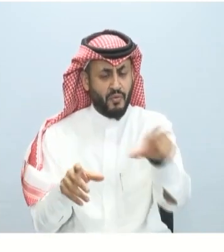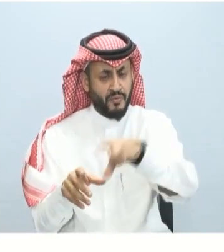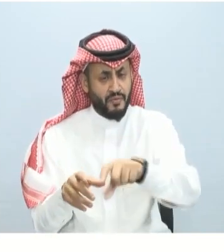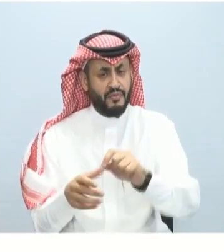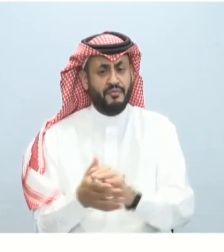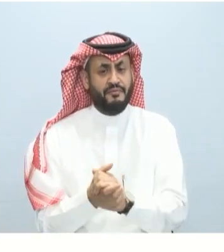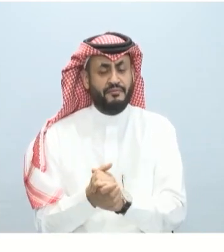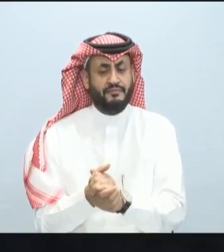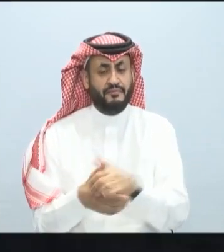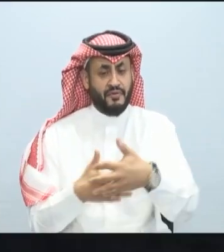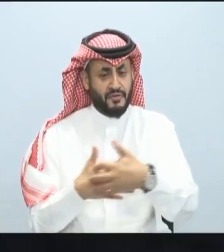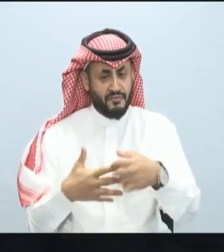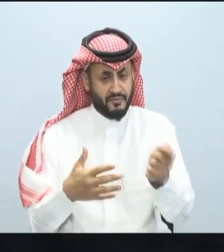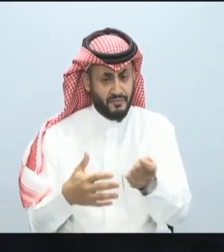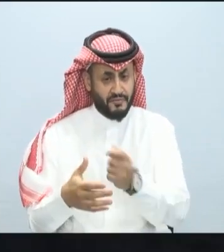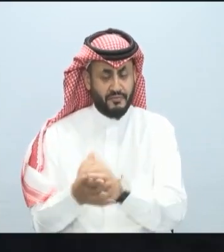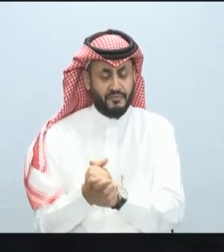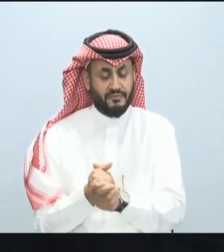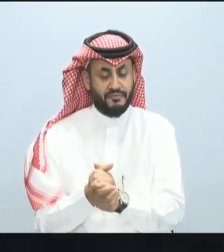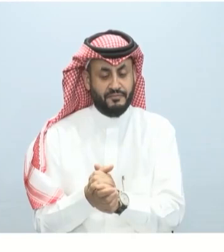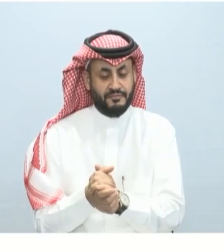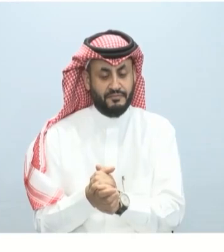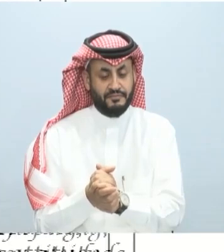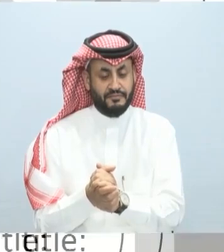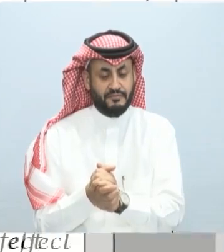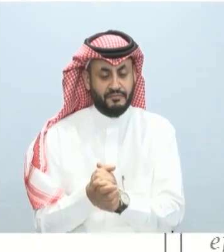part that I have here prepared in the chart.